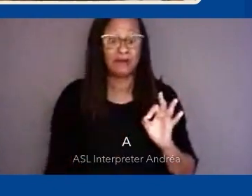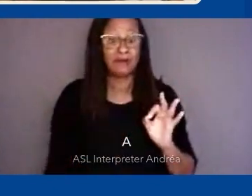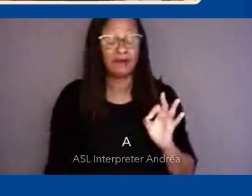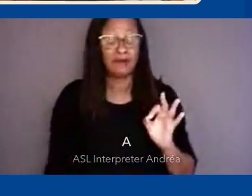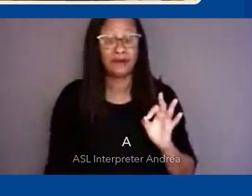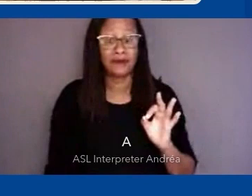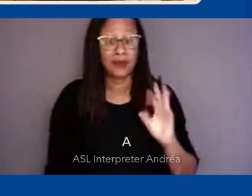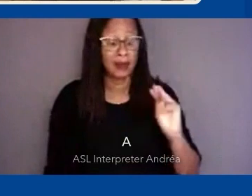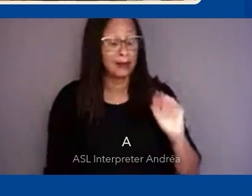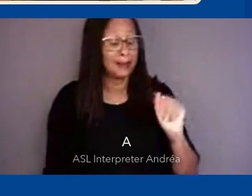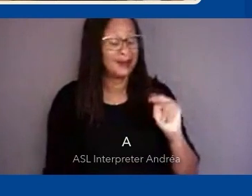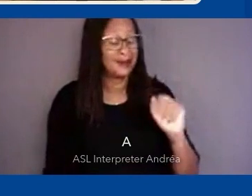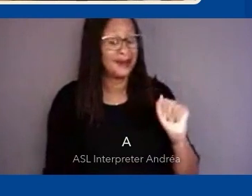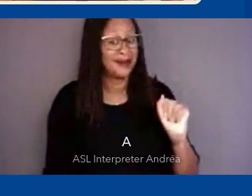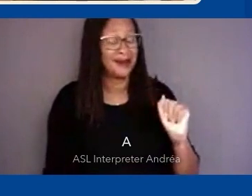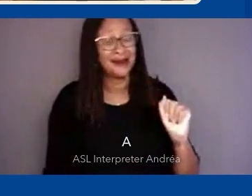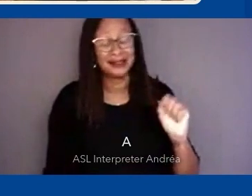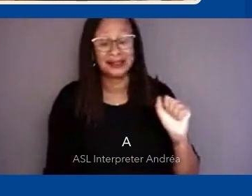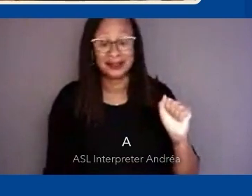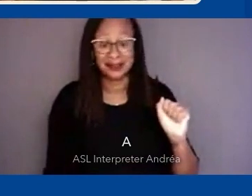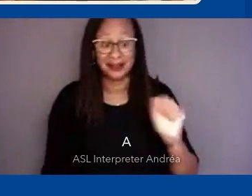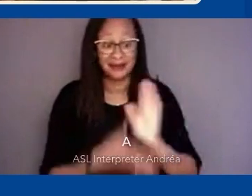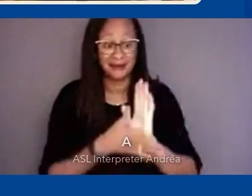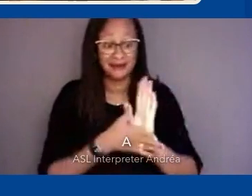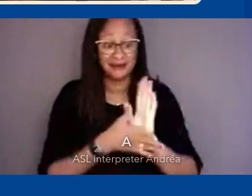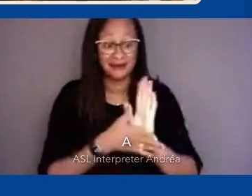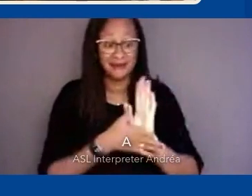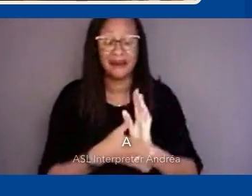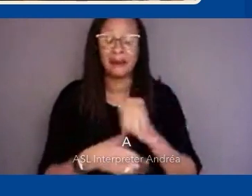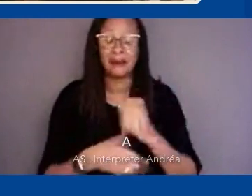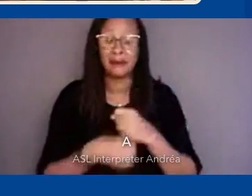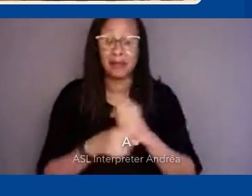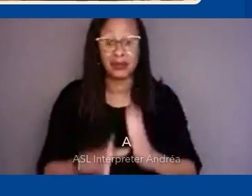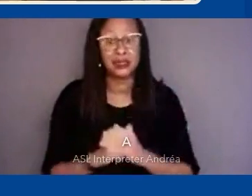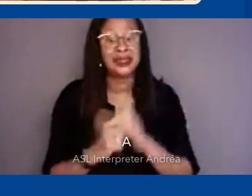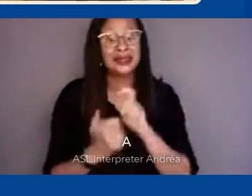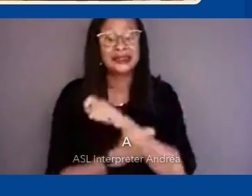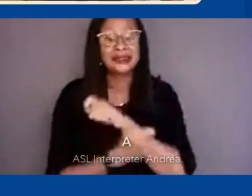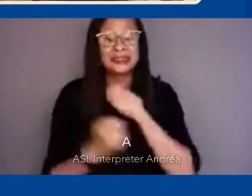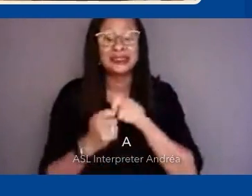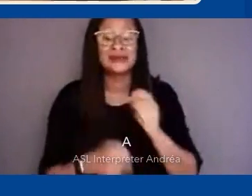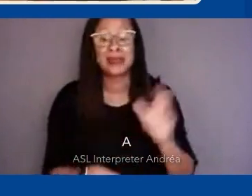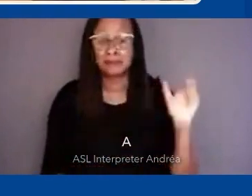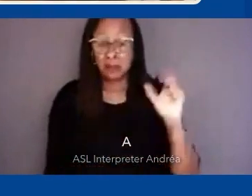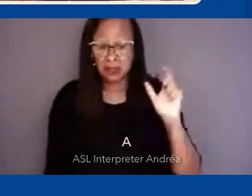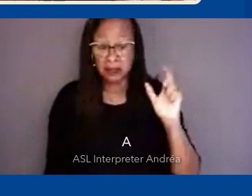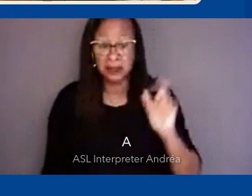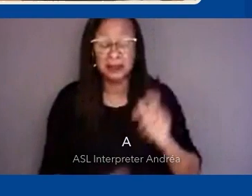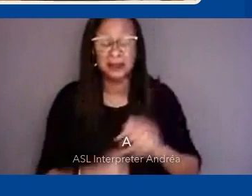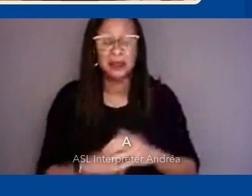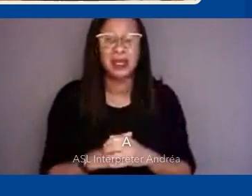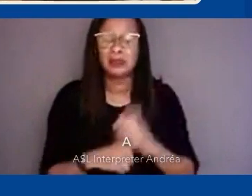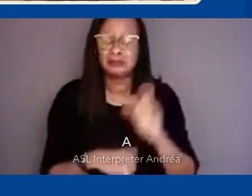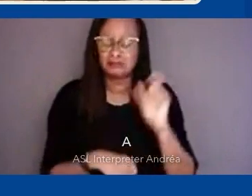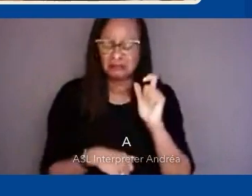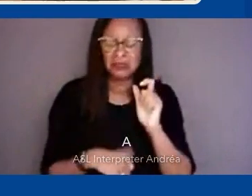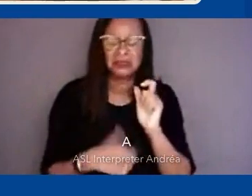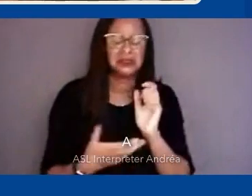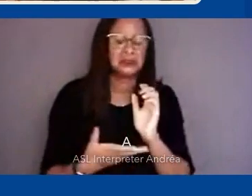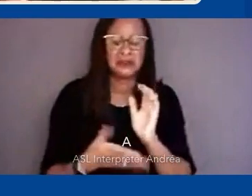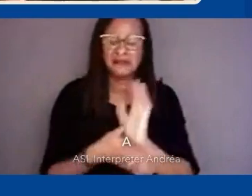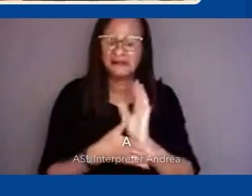Manasa filmmakers, you know, and in this case particularly Muslims, Muslim filmmakers of